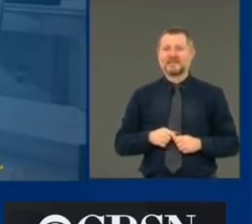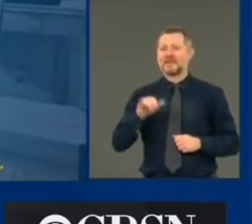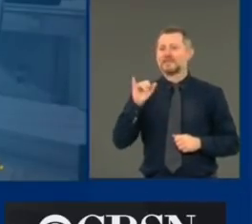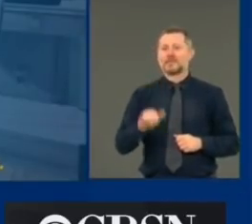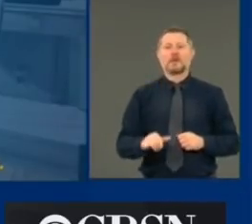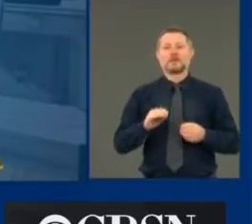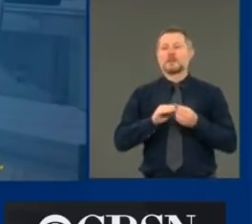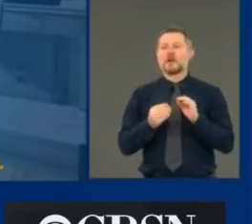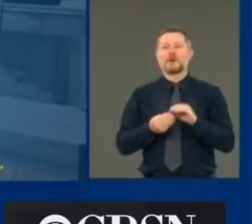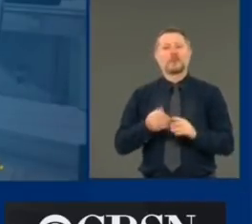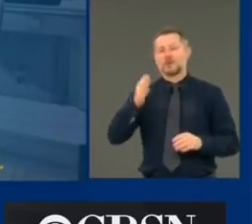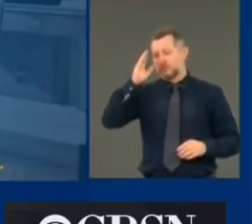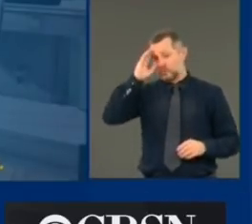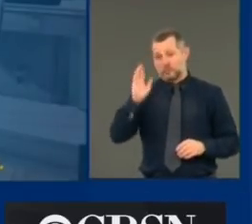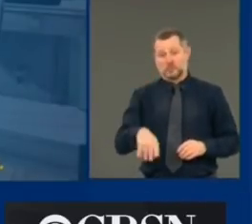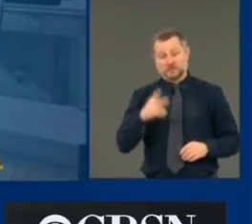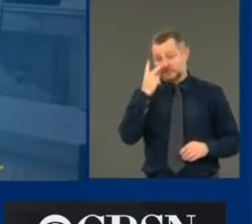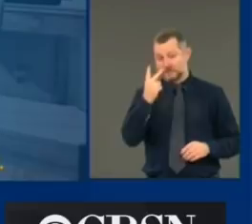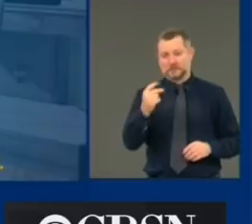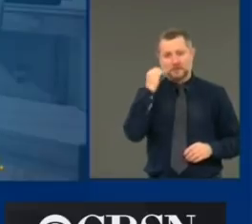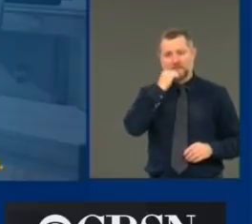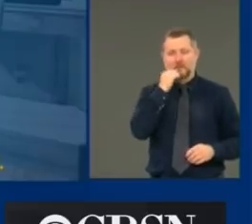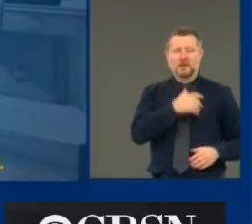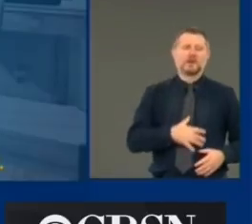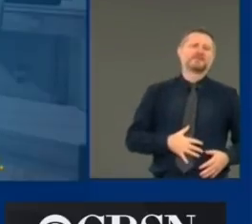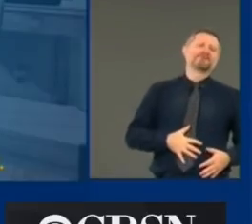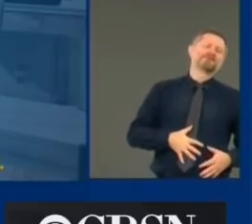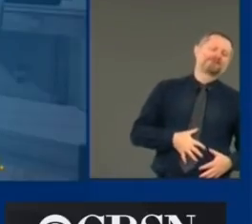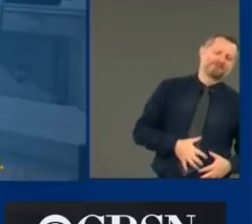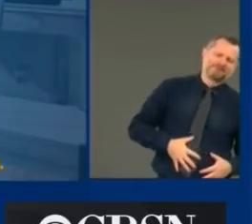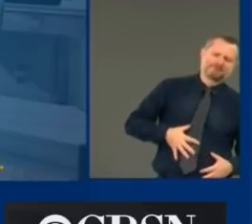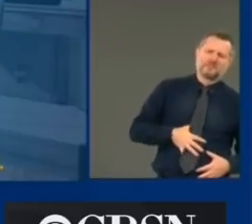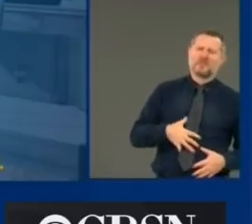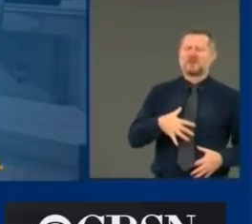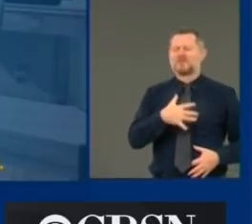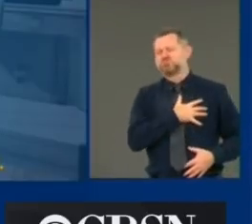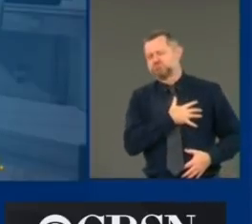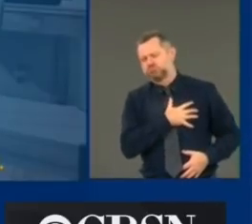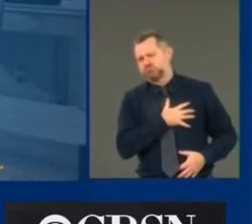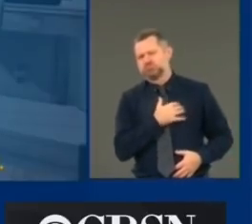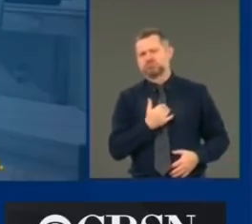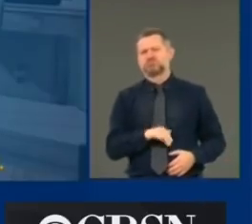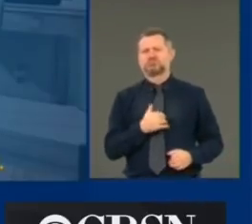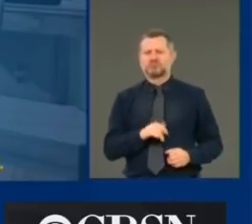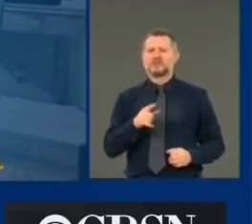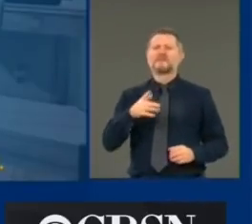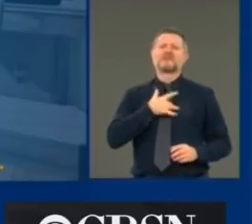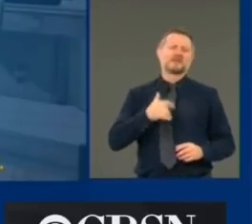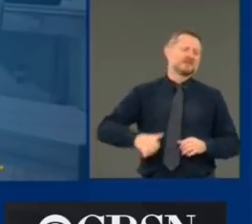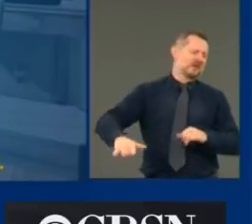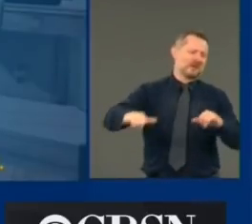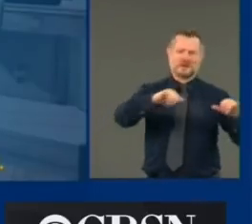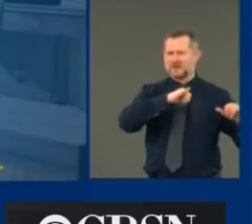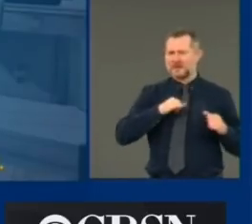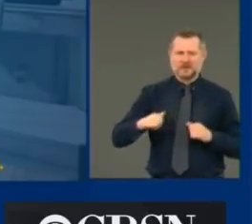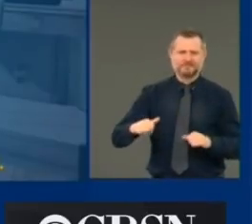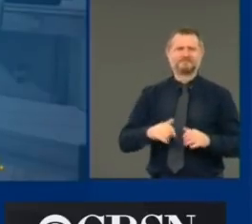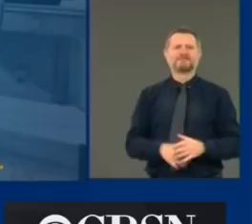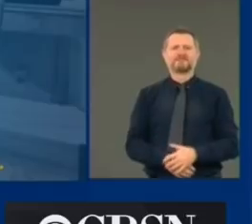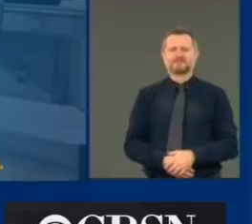know turns my stomach and turns everyone's stomach in this state. This is the